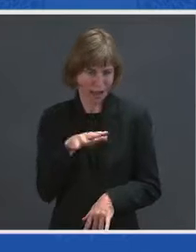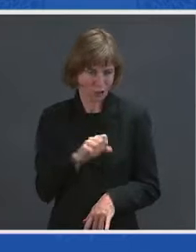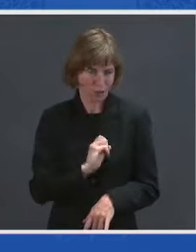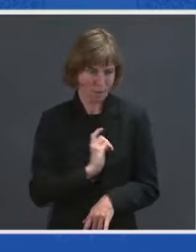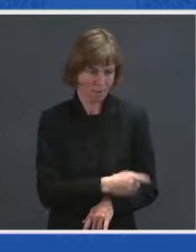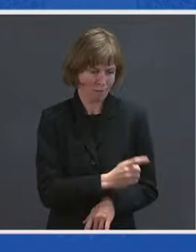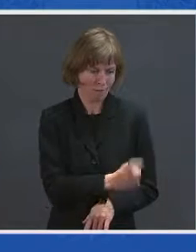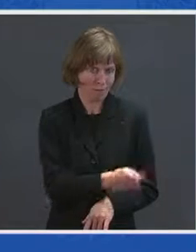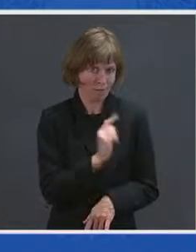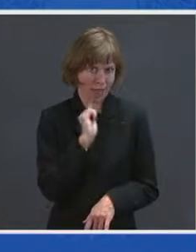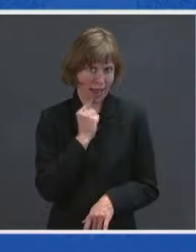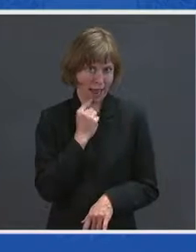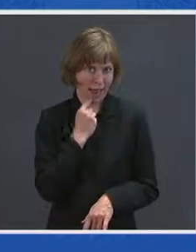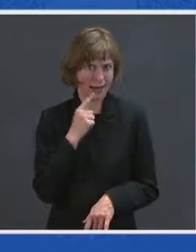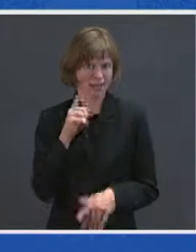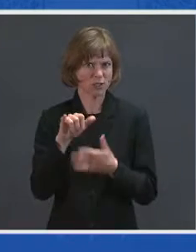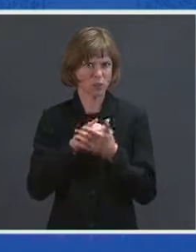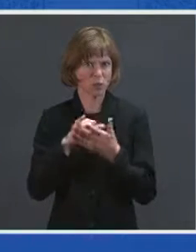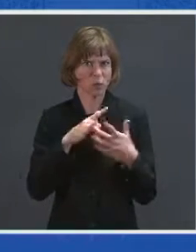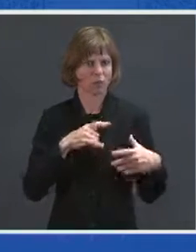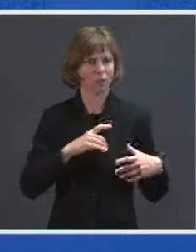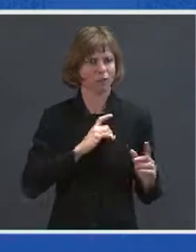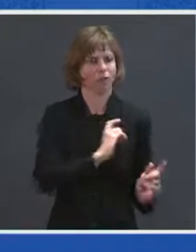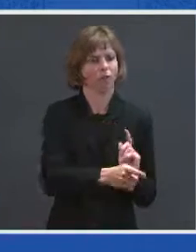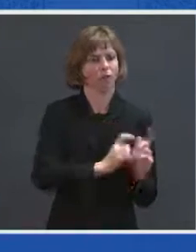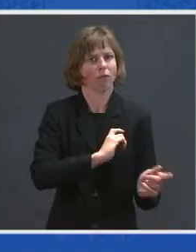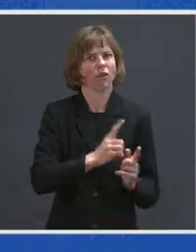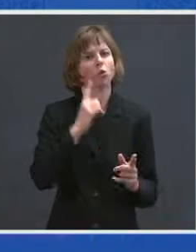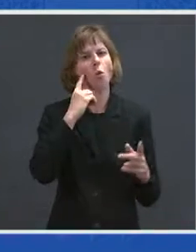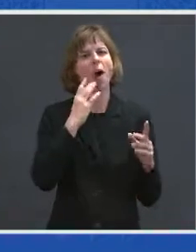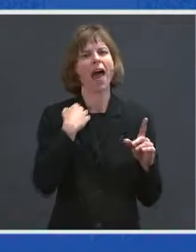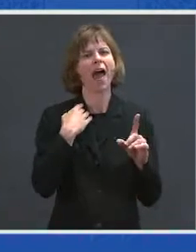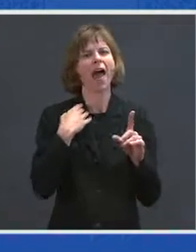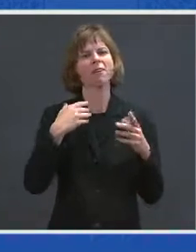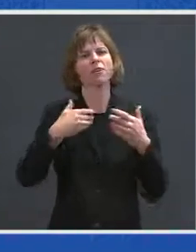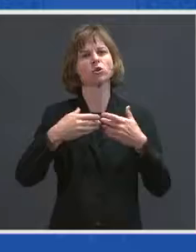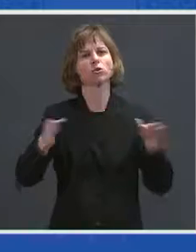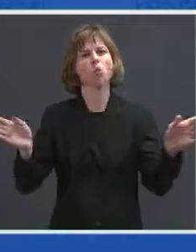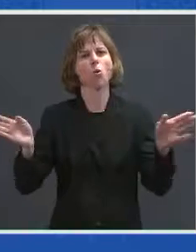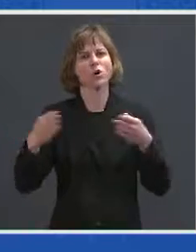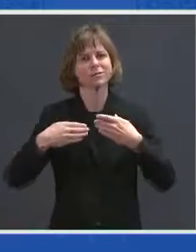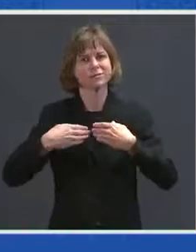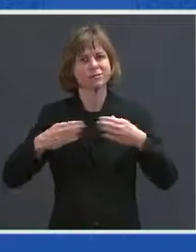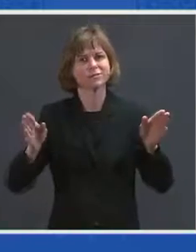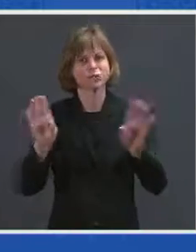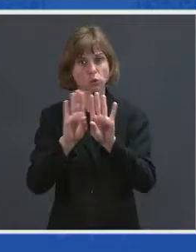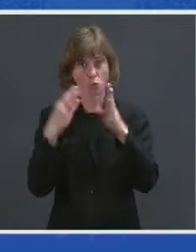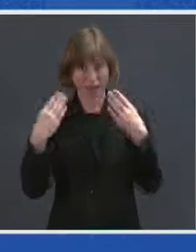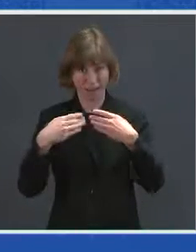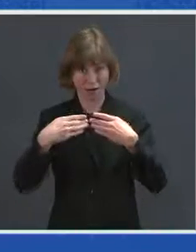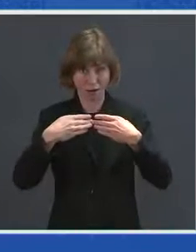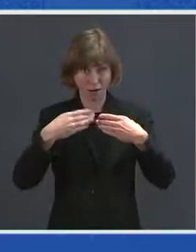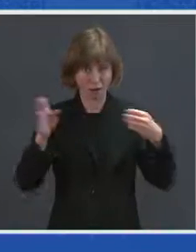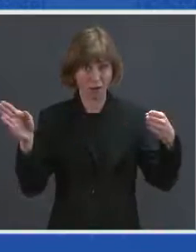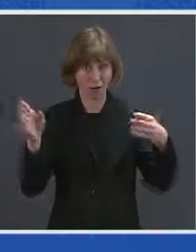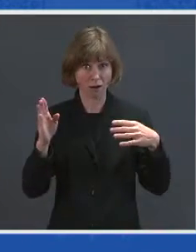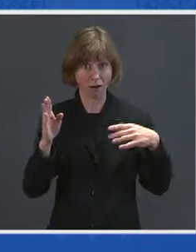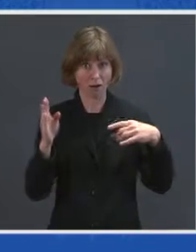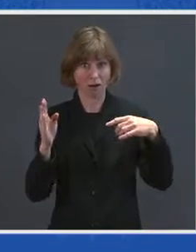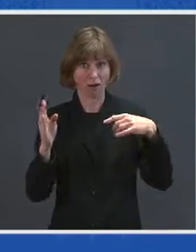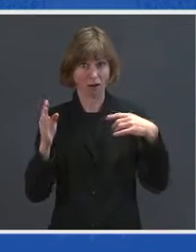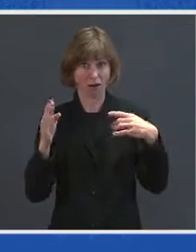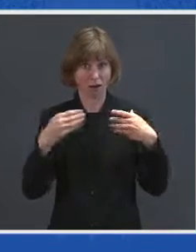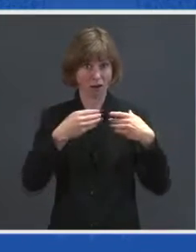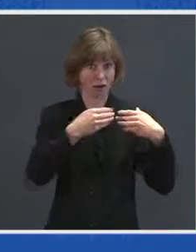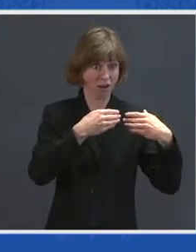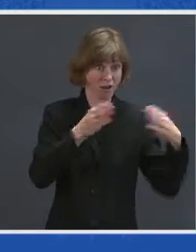place, Dillon's in New York. Well, they have sort of like swinging doors. You have to get through the doors, one part of the store